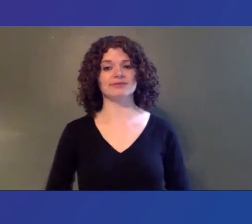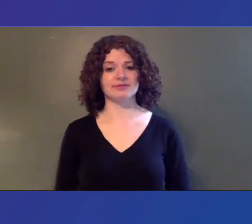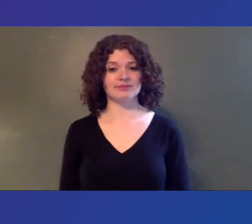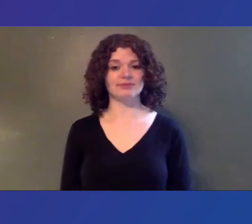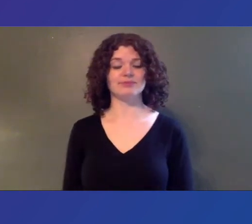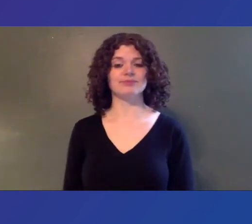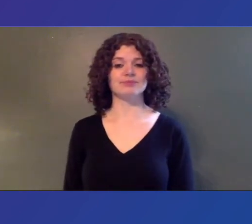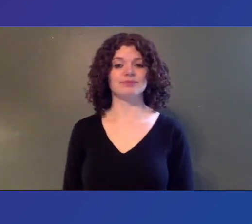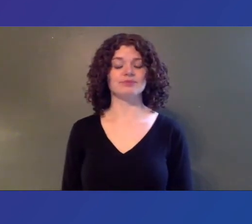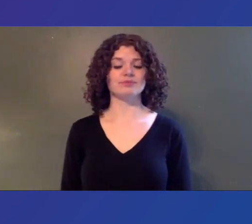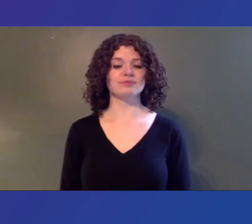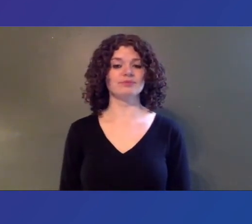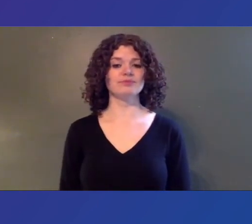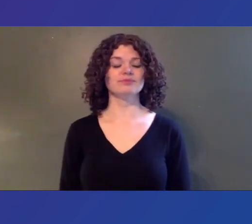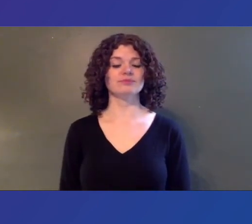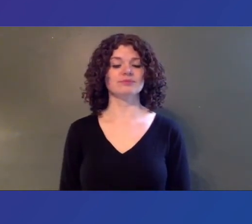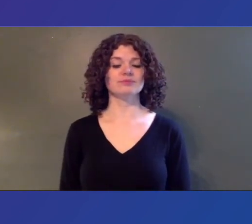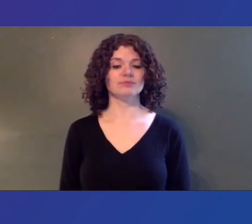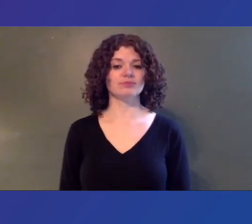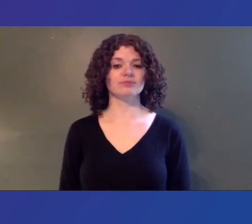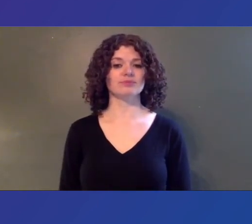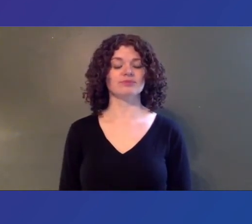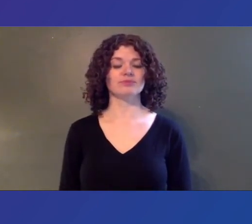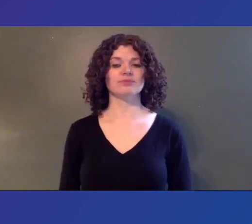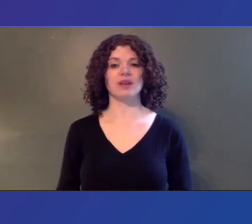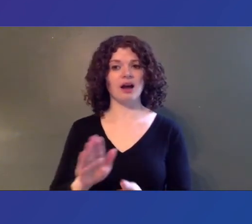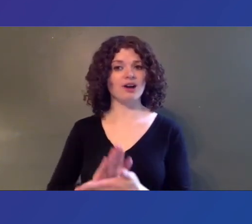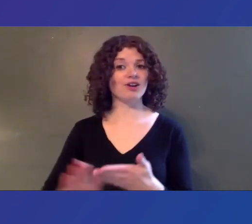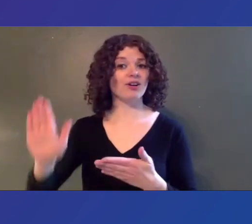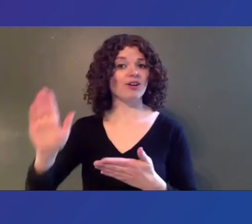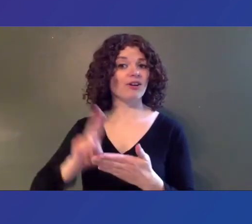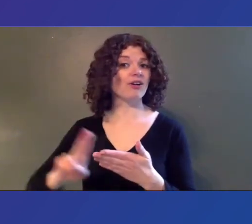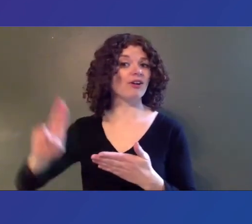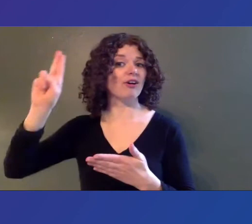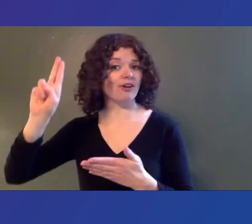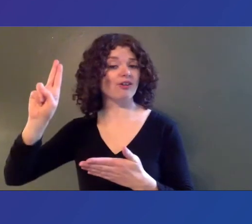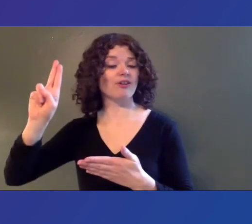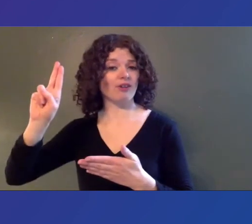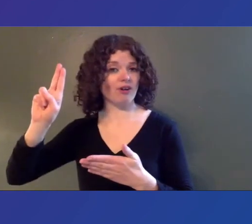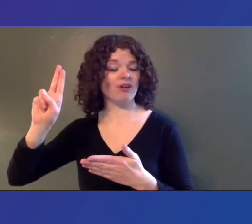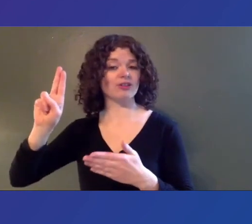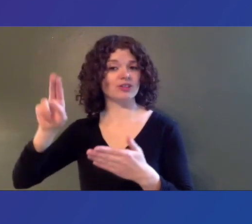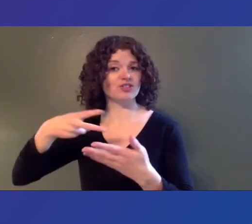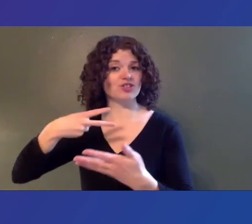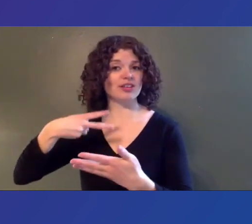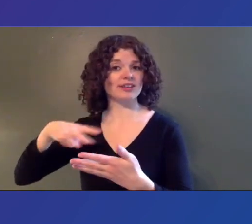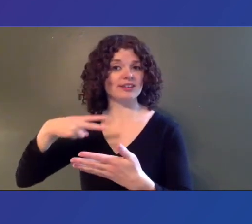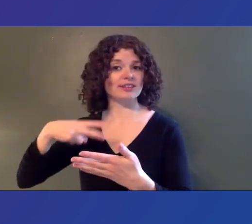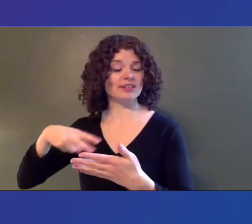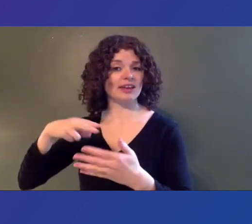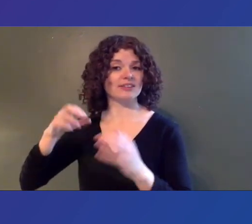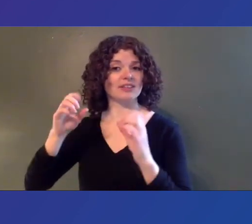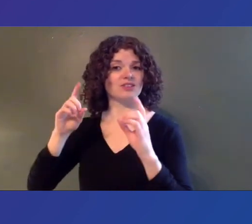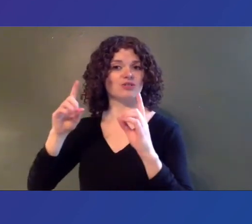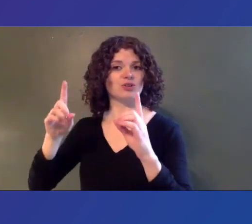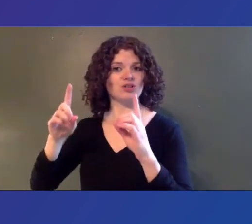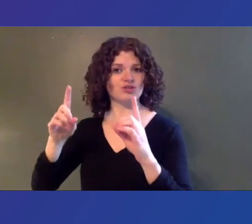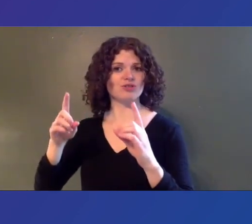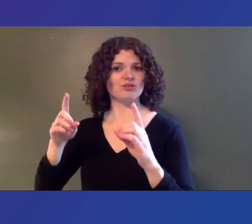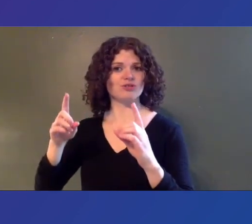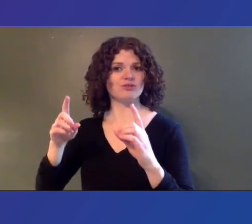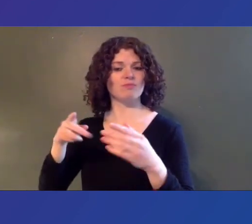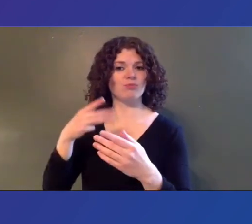Are higher education dance programs and dance departments interrogating their aesthetics and value